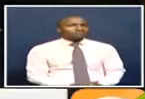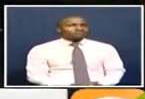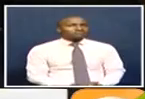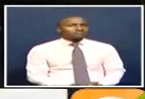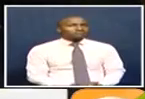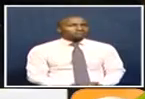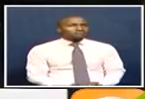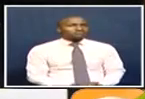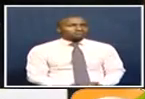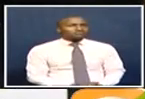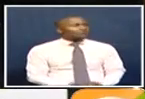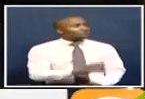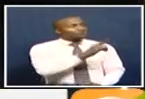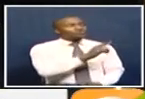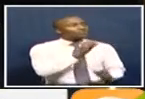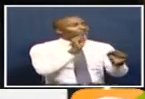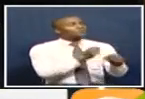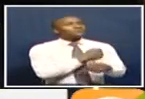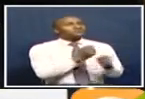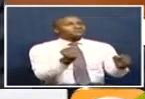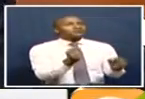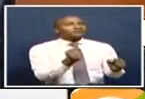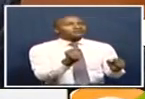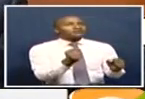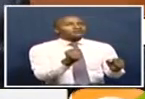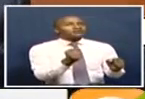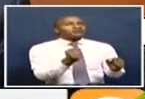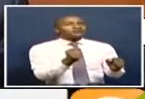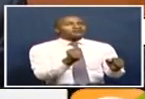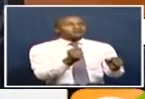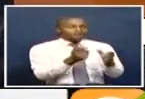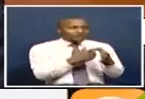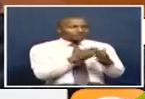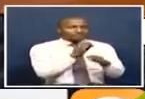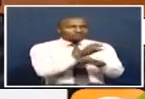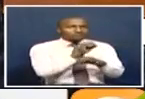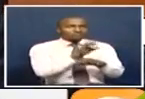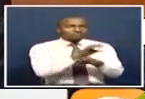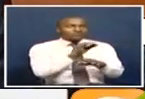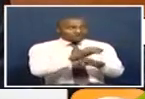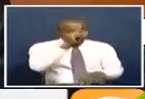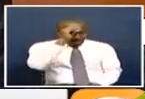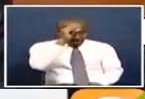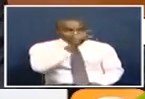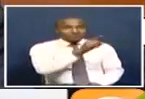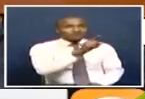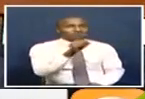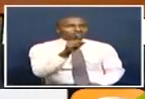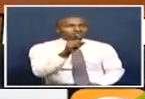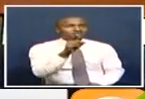see, you cannot come out, and her role is advisory role, to advise government